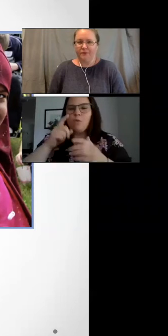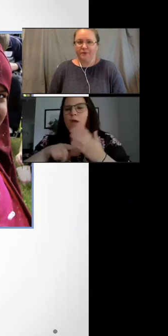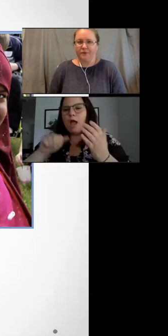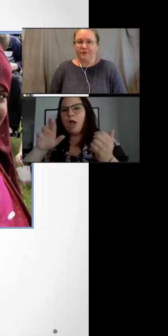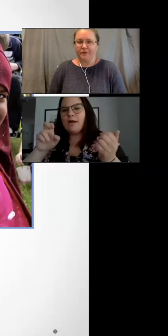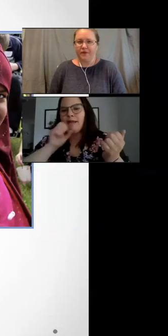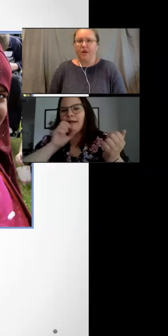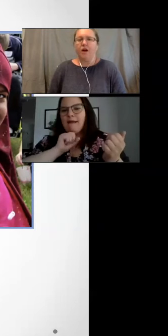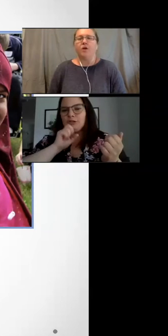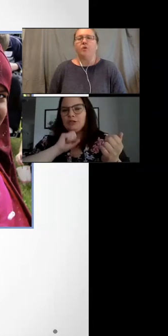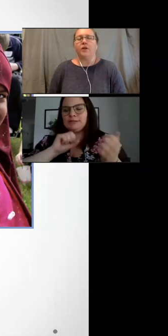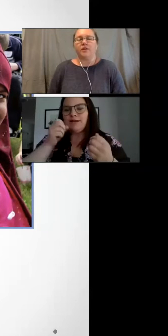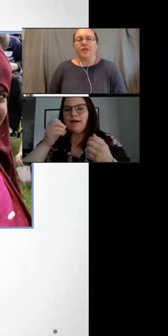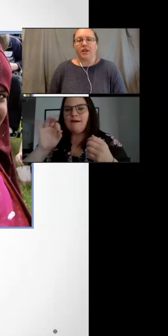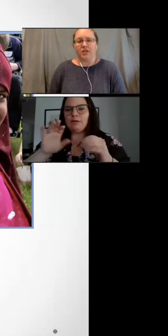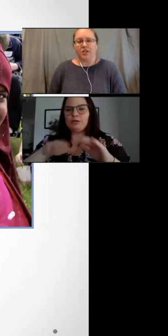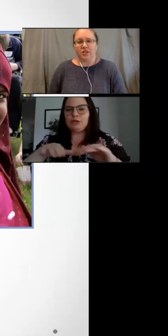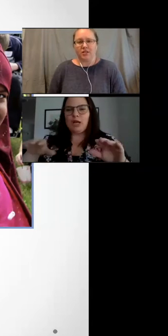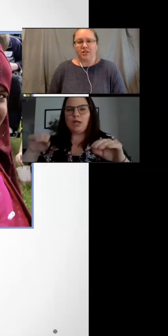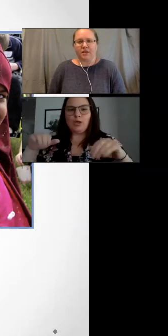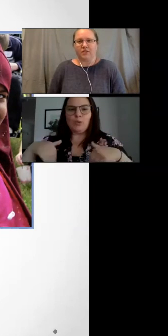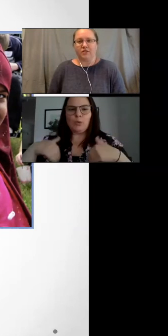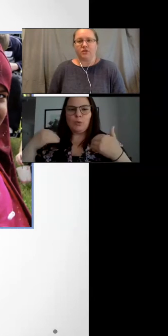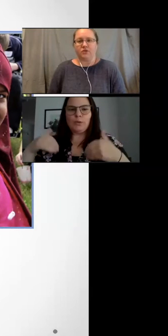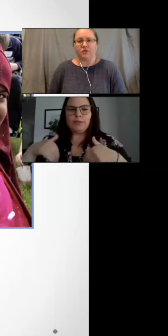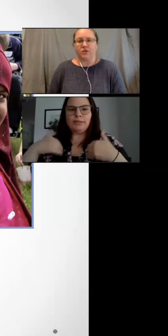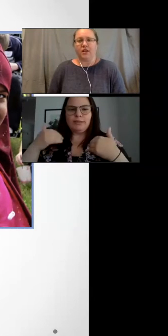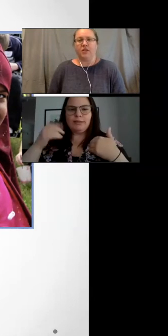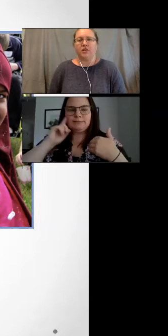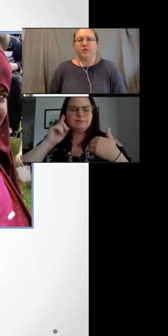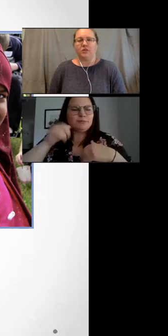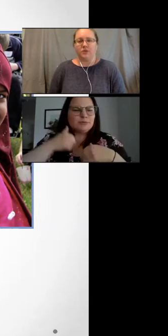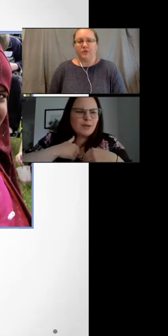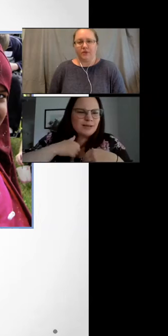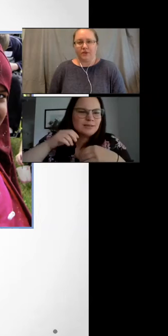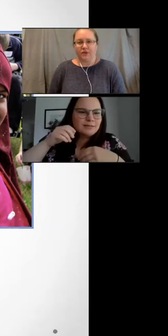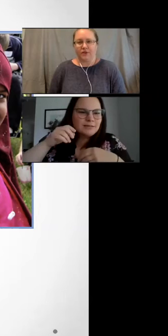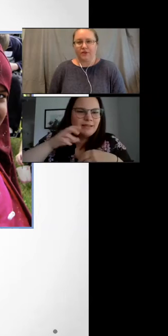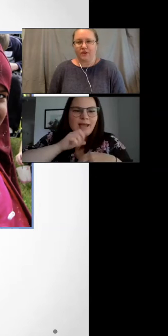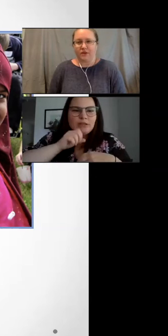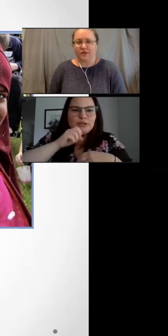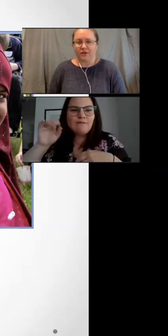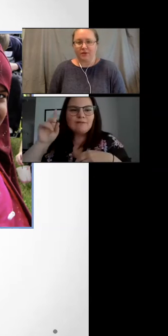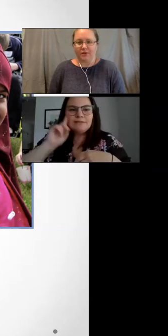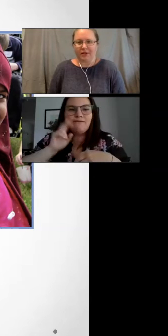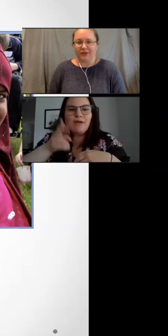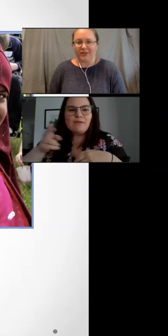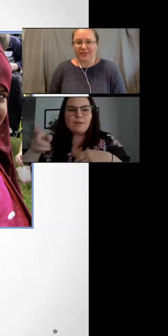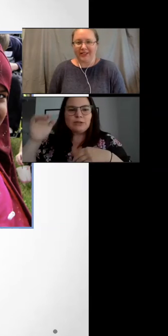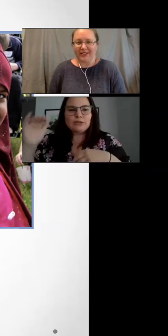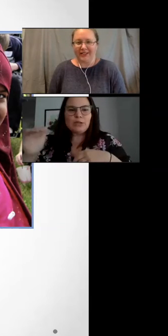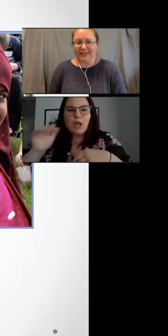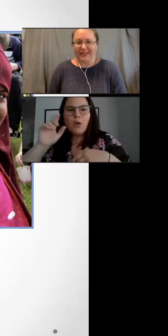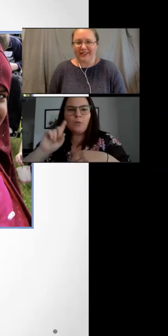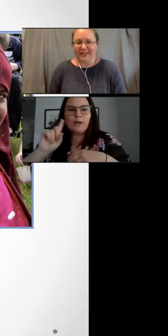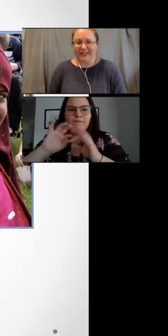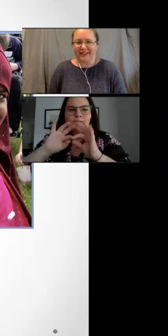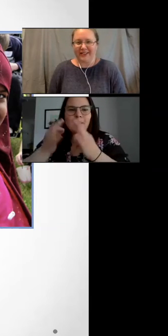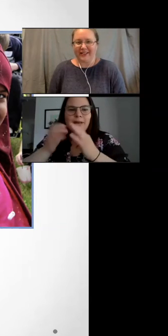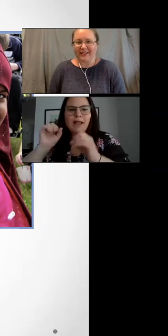Oh, what are the ages of the children and youth? Sorry, let me read that question again.